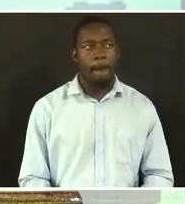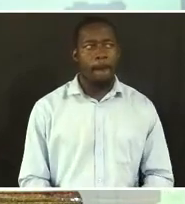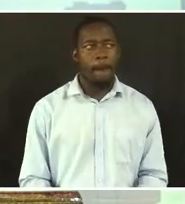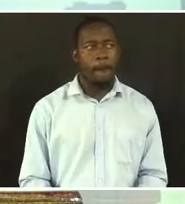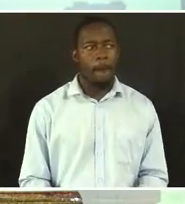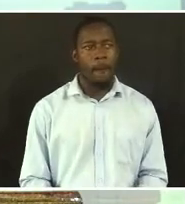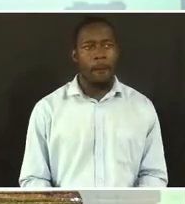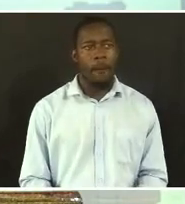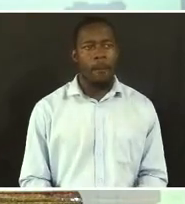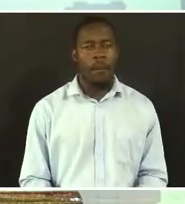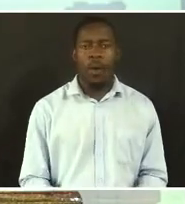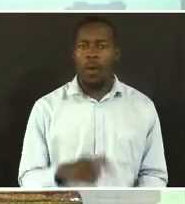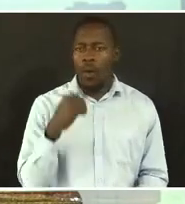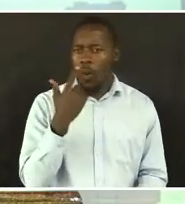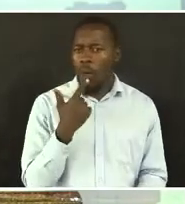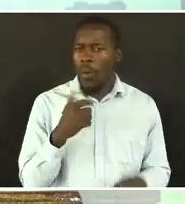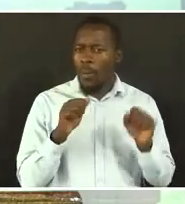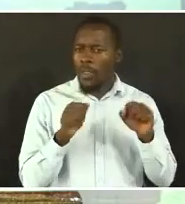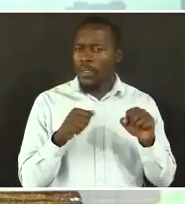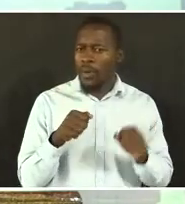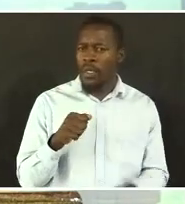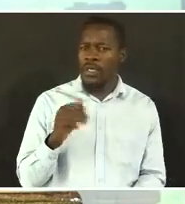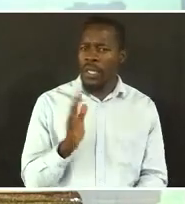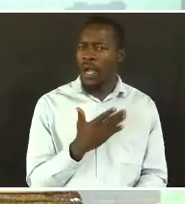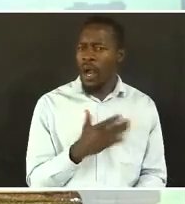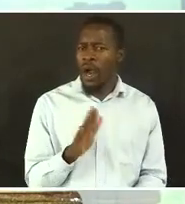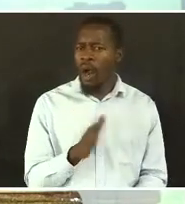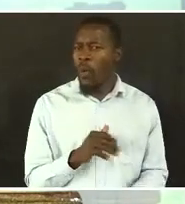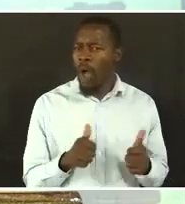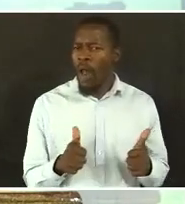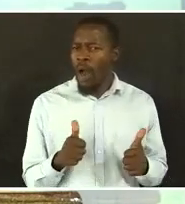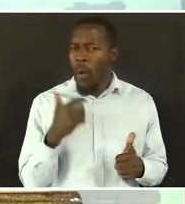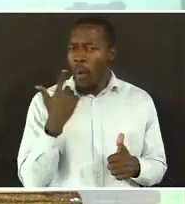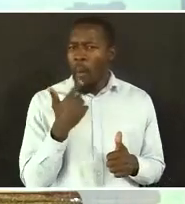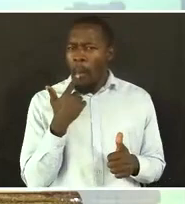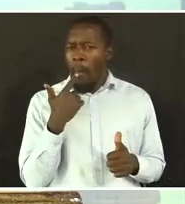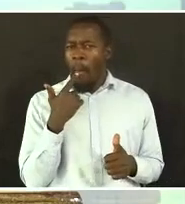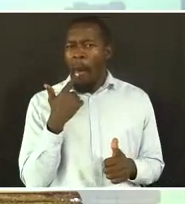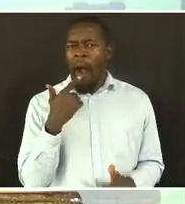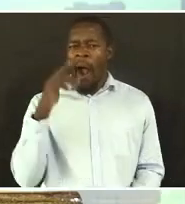How many of you can sing? You can sing? Those who can sing?